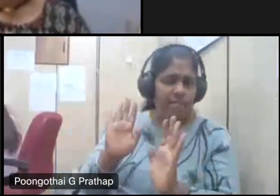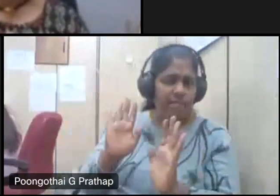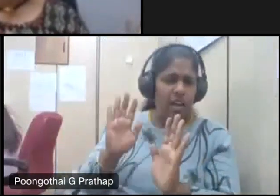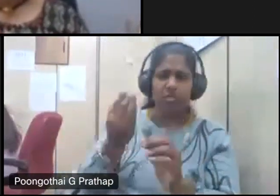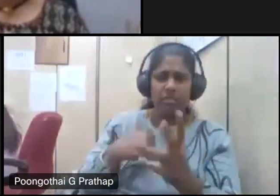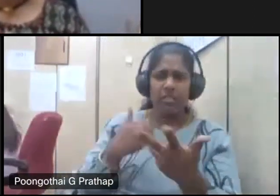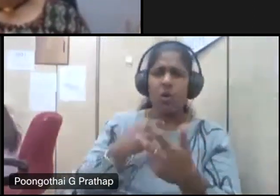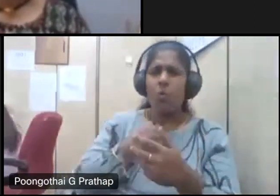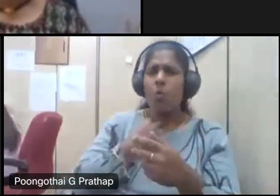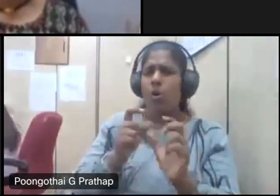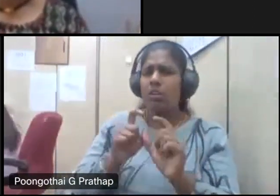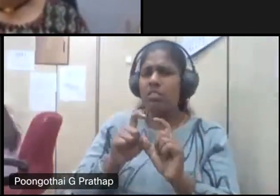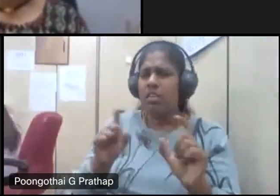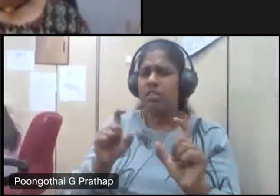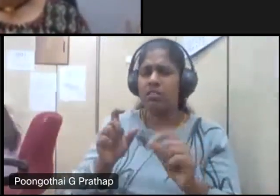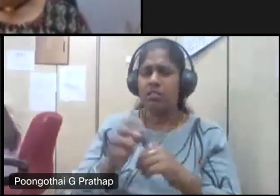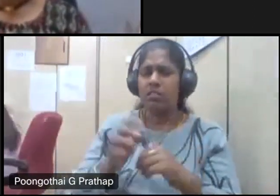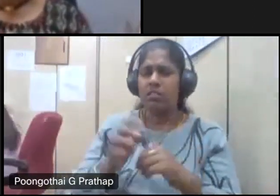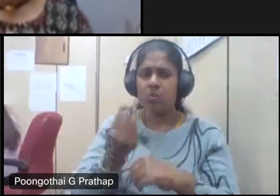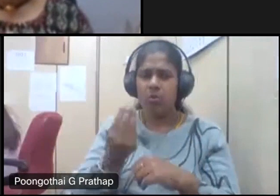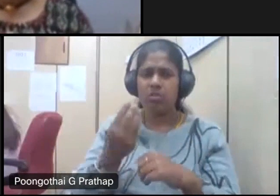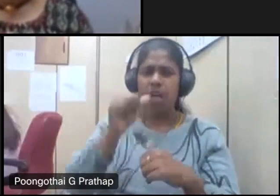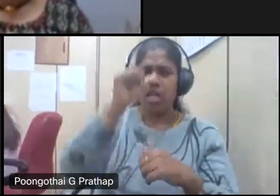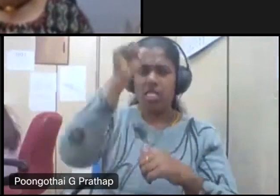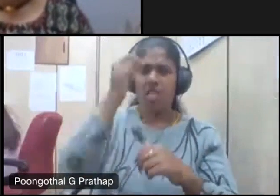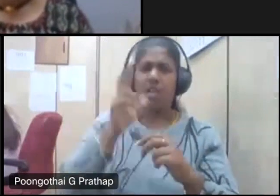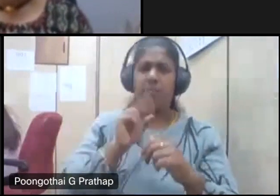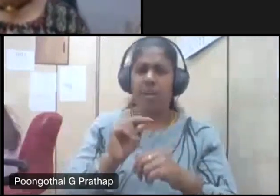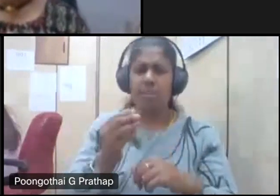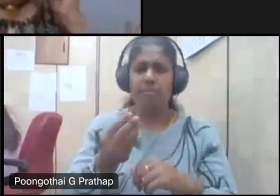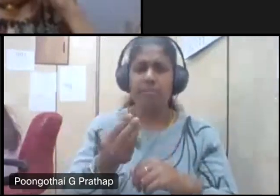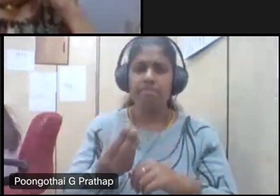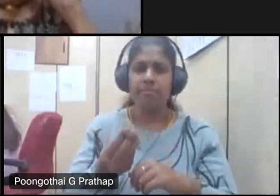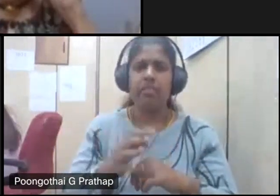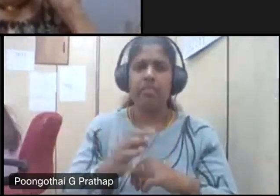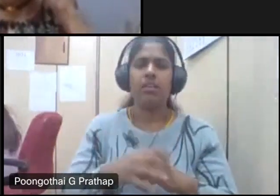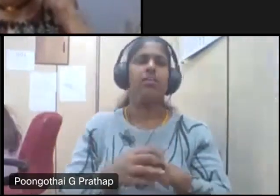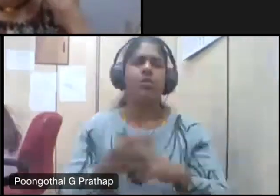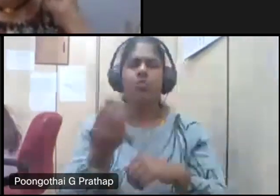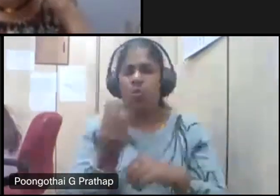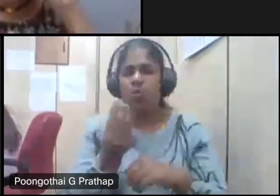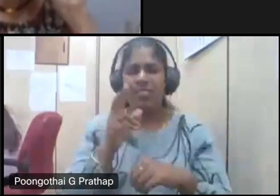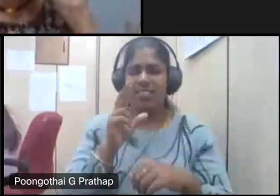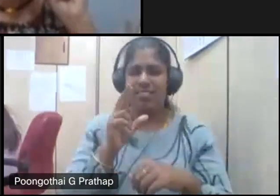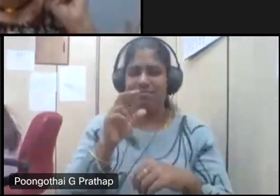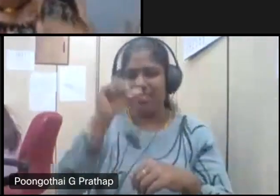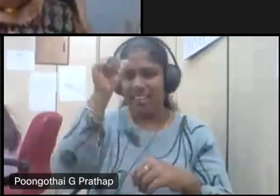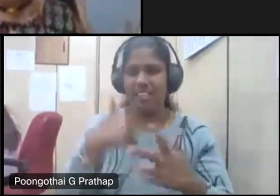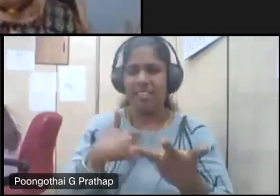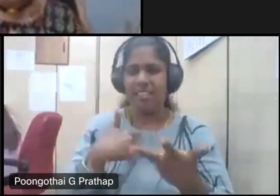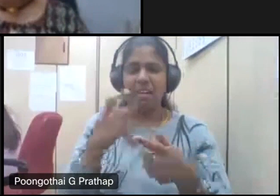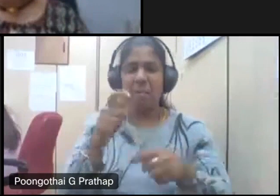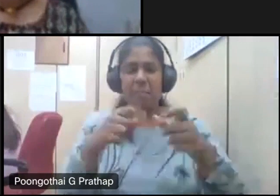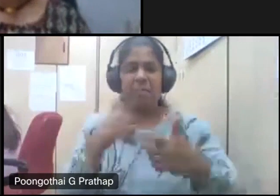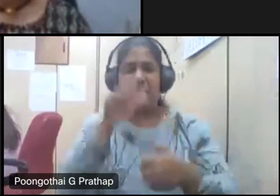also want, some of them want a little bit of Hindi, so. Okay. Little bit, ma'am, because there are participants from all